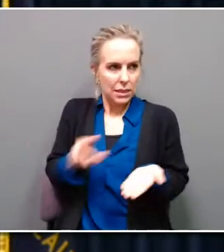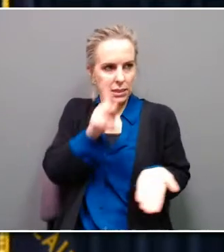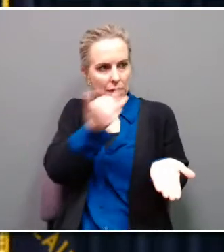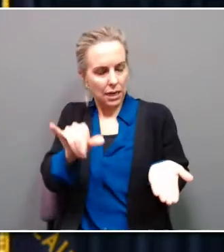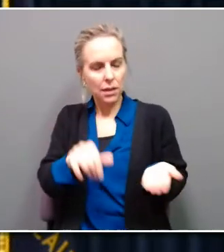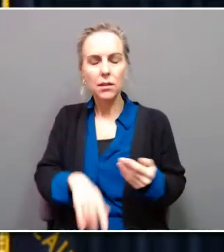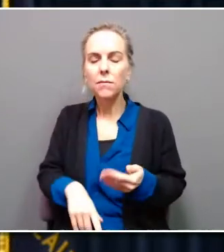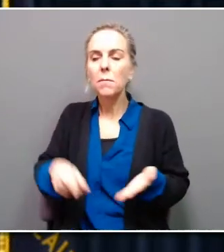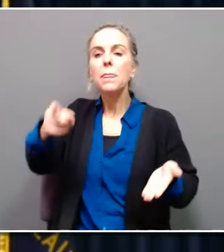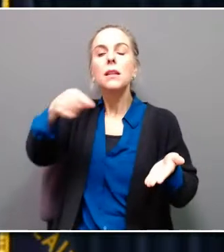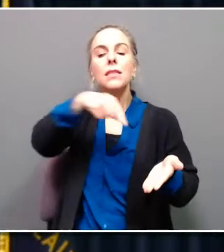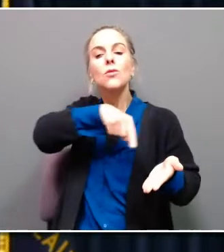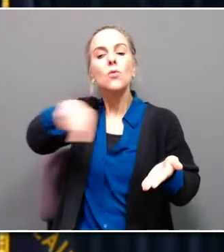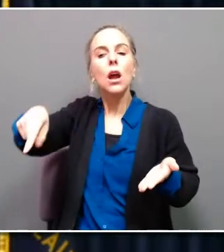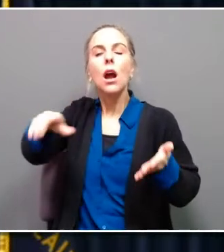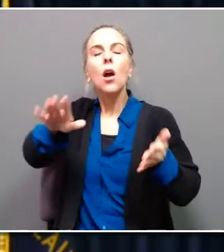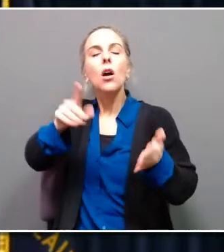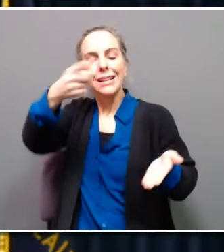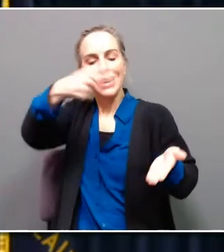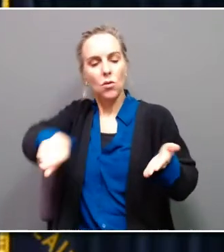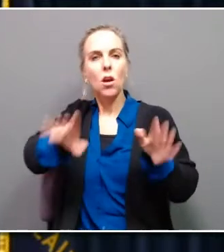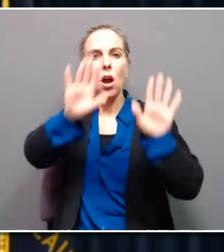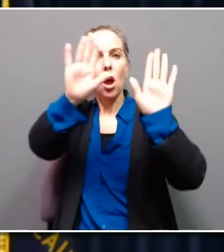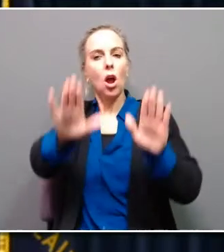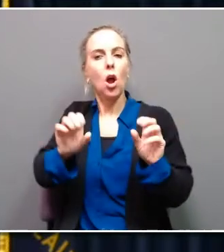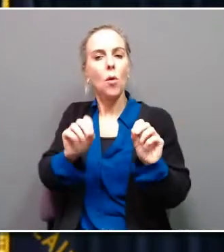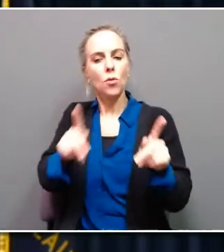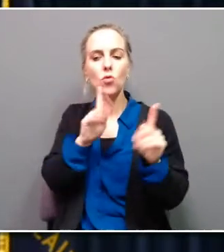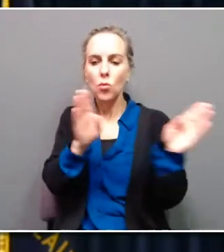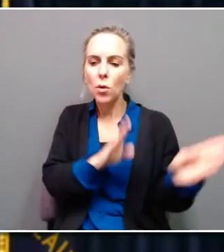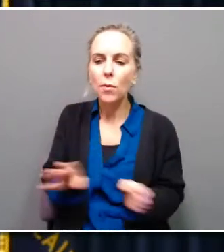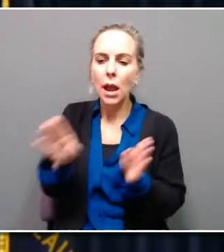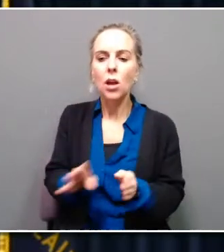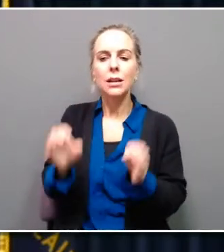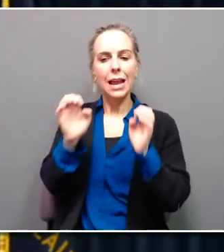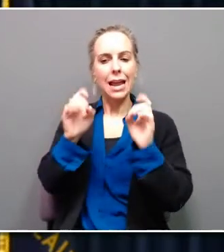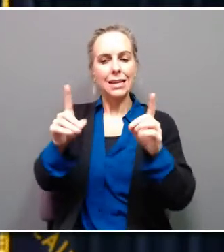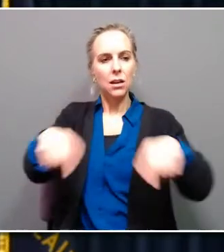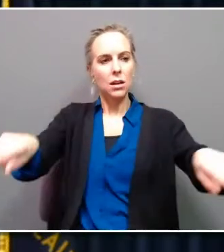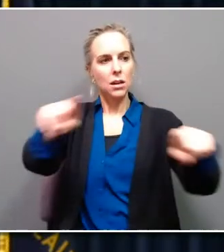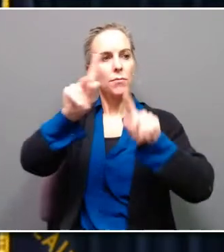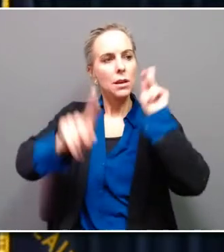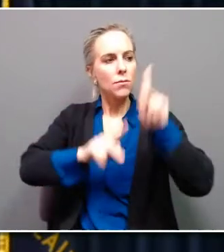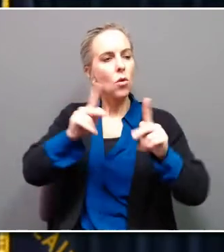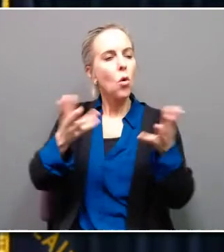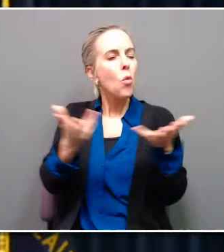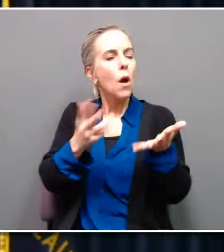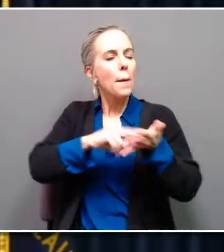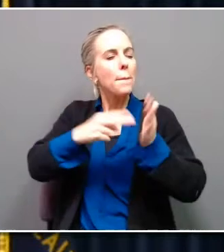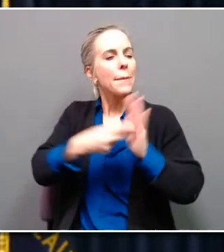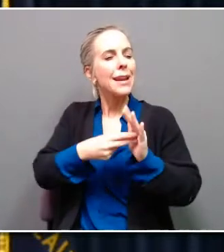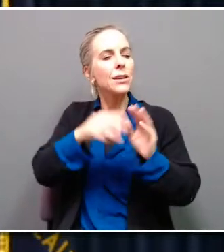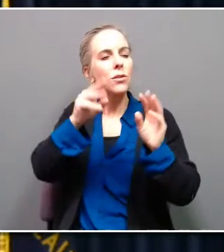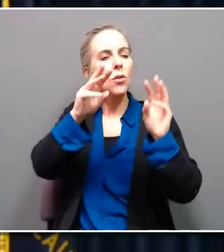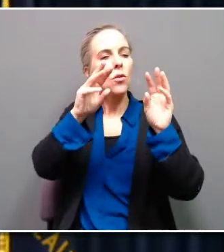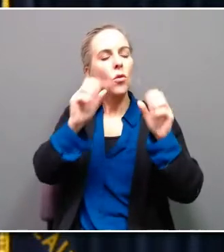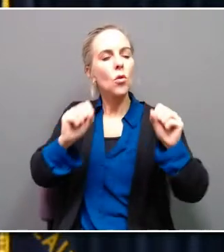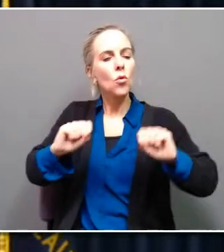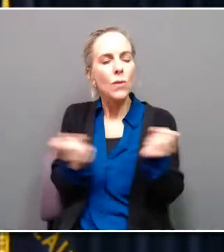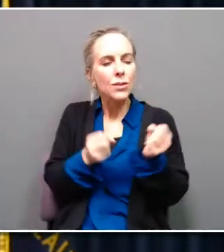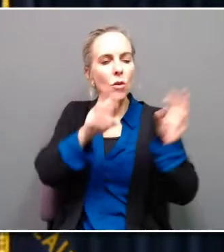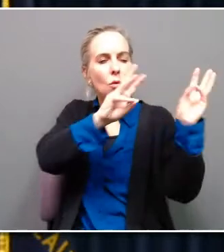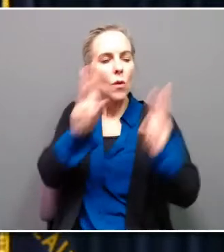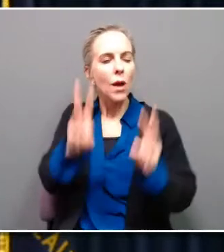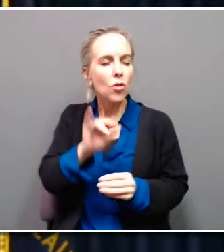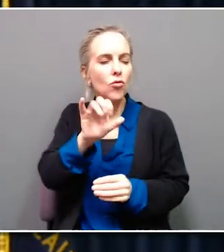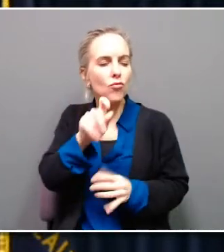excellent opportunity for communities to prepare and educate the public about winter weather risks. Some ways you can do that are, first,